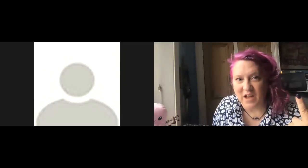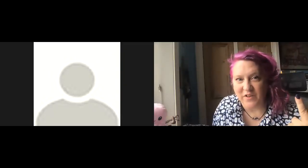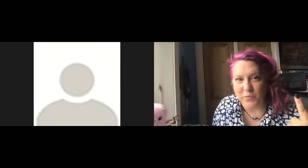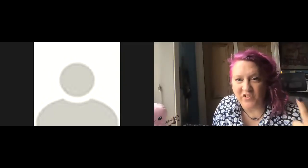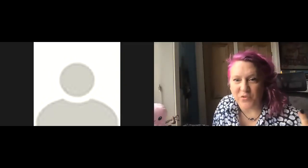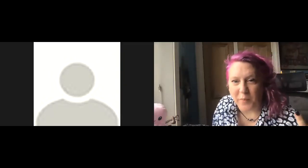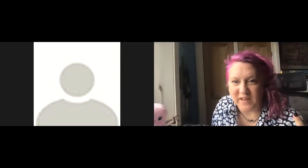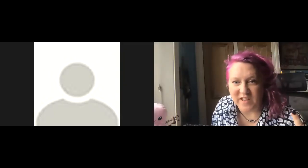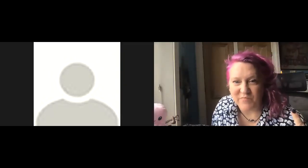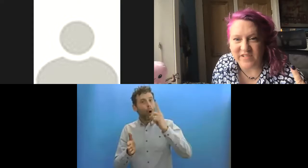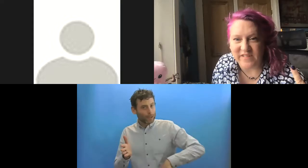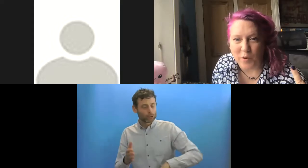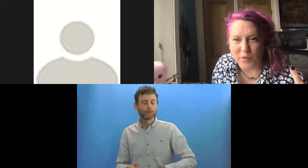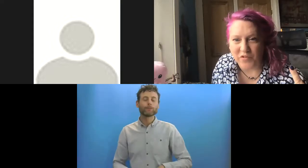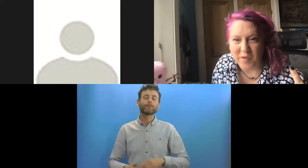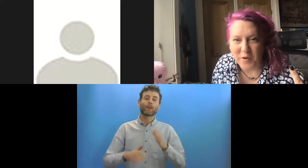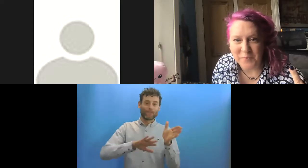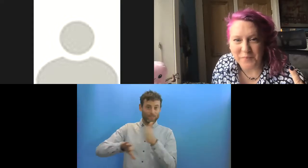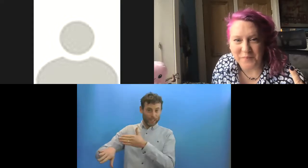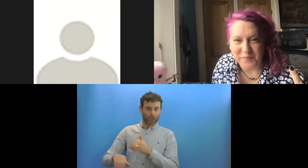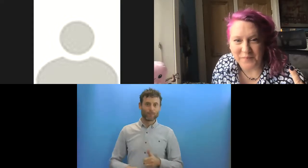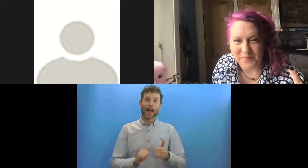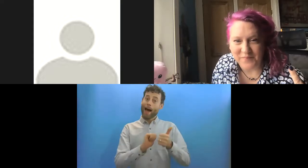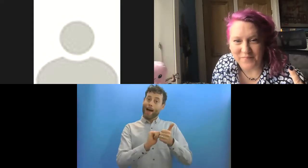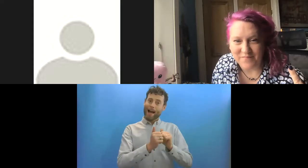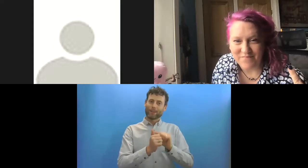Allies covered. We're just swapping interpreters, so I'll pause a mo.